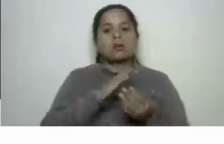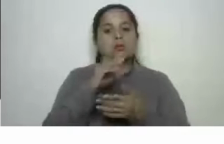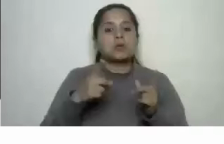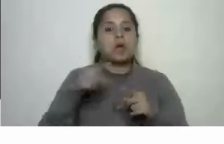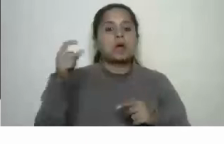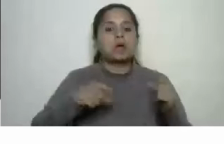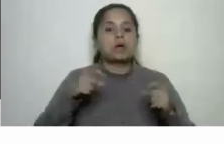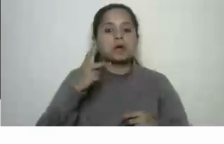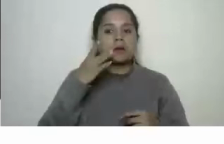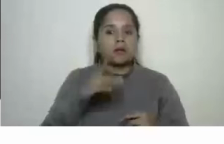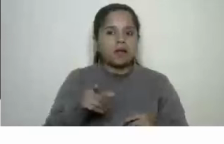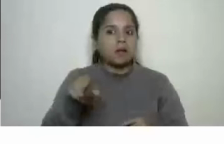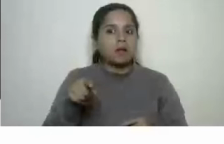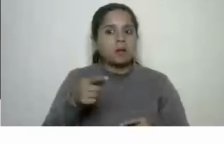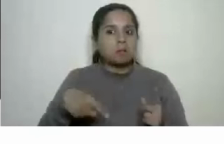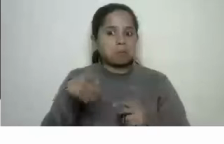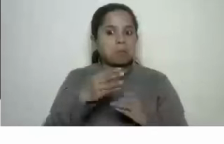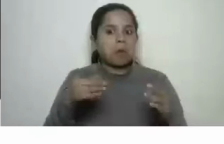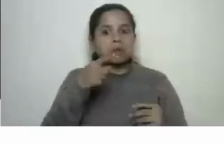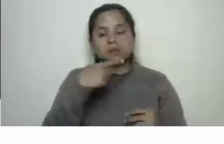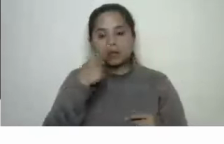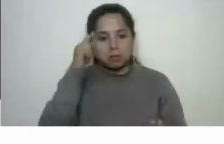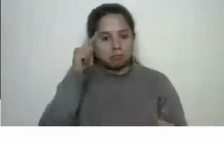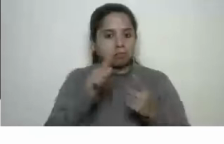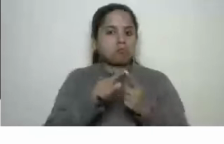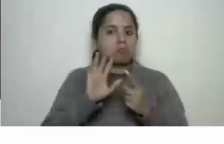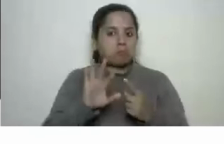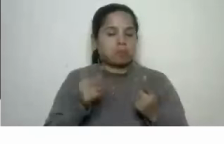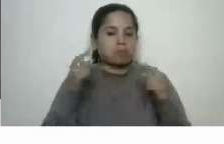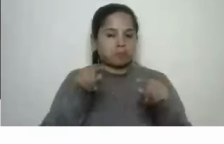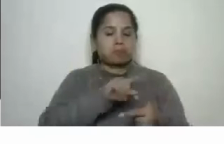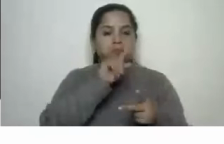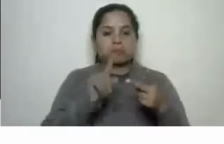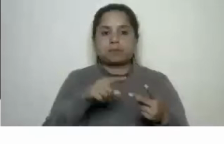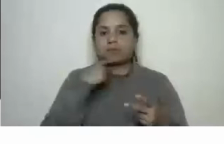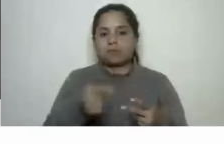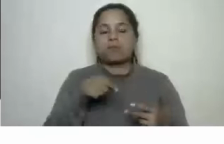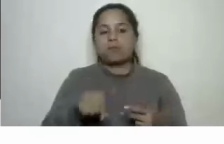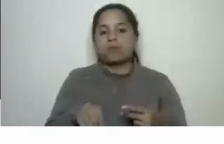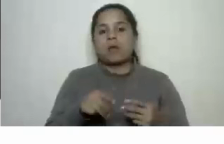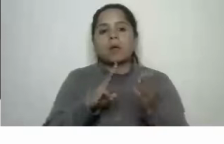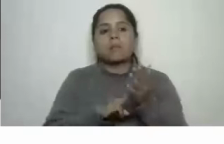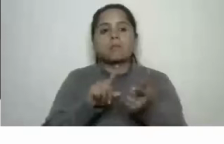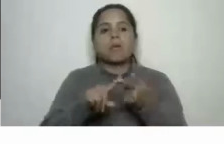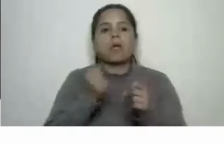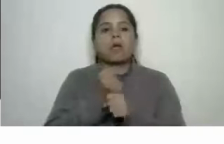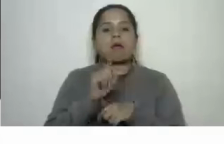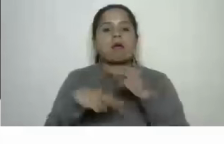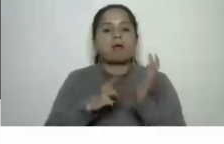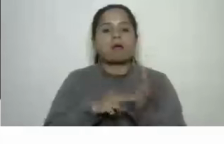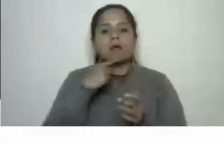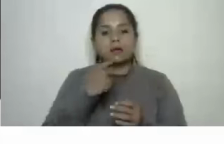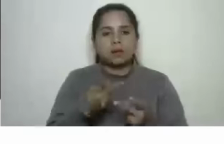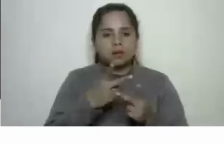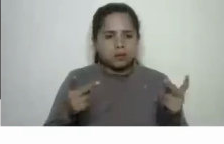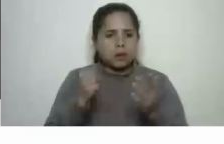far strongly aligns with what they say. And the second one is by Meghanathan, who says that multilingual